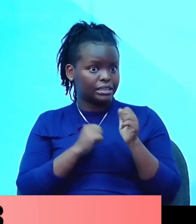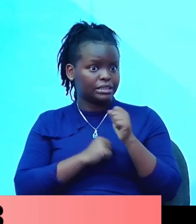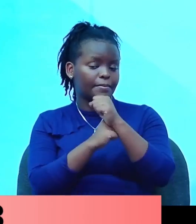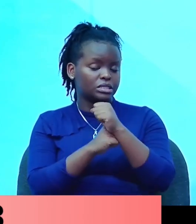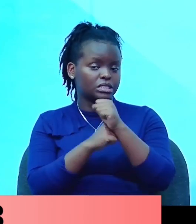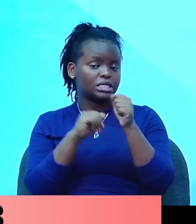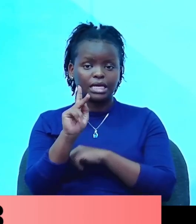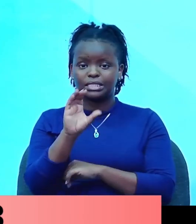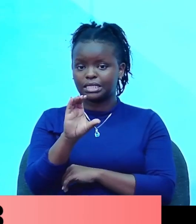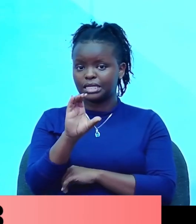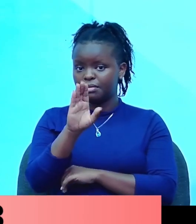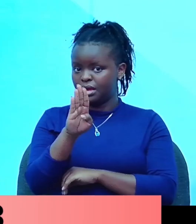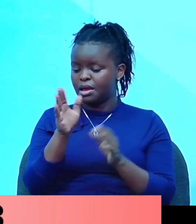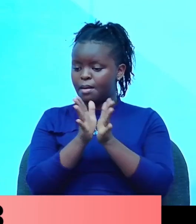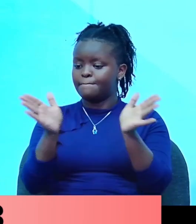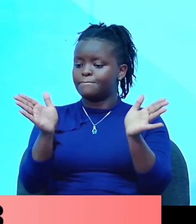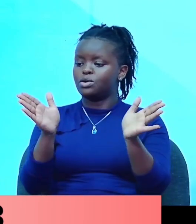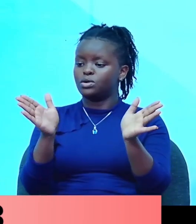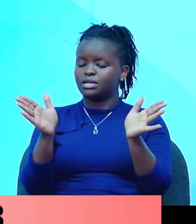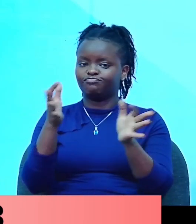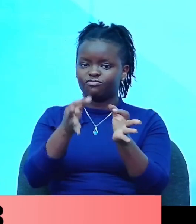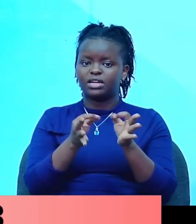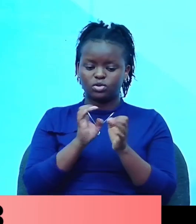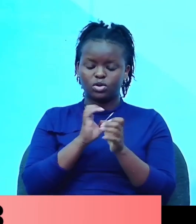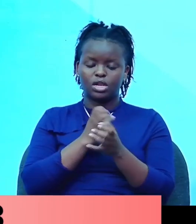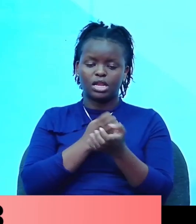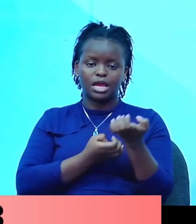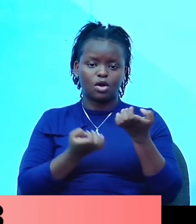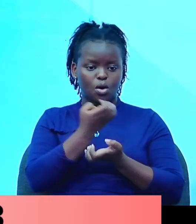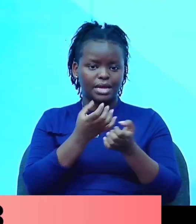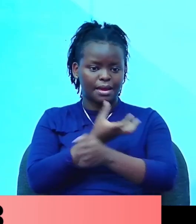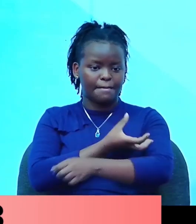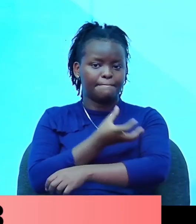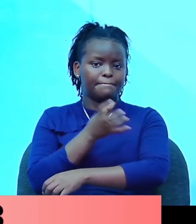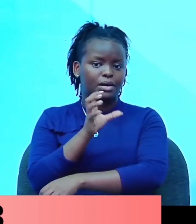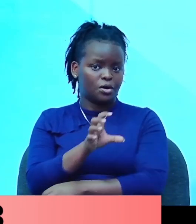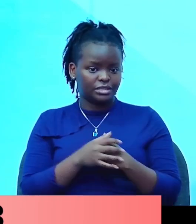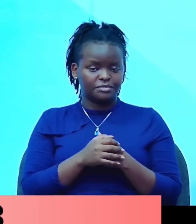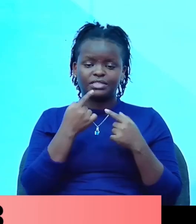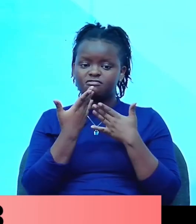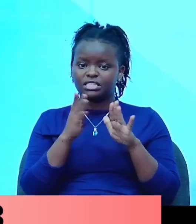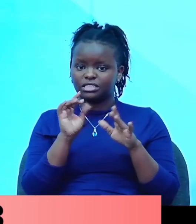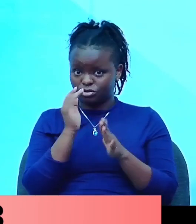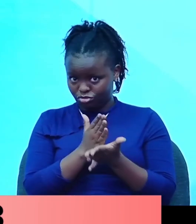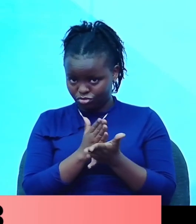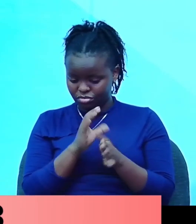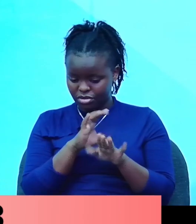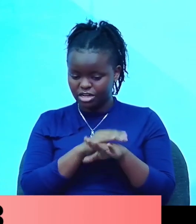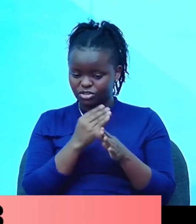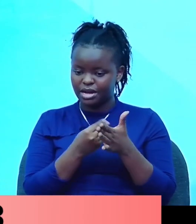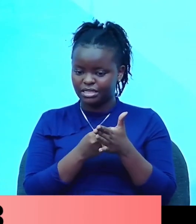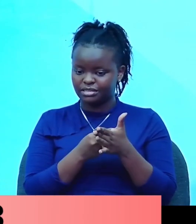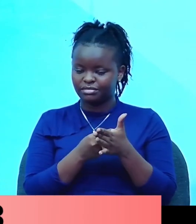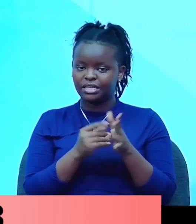broader financial inclusion and economic empowerment? For example, Ushasema, you get money. For example, you're saving to start